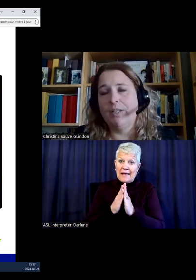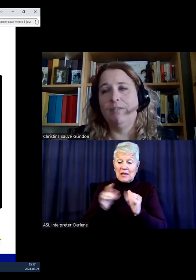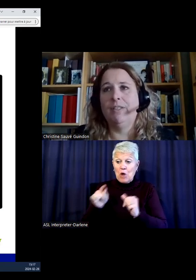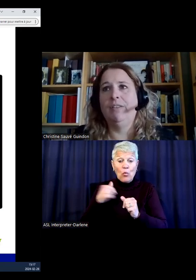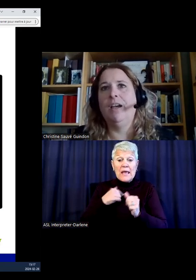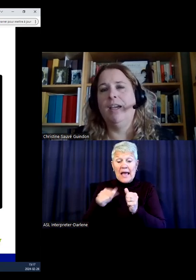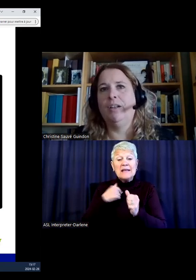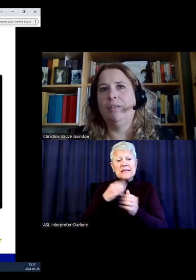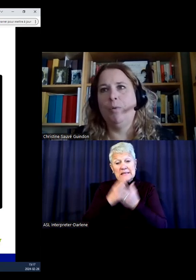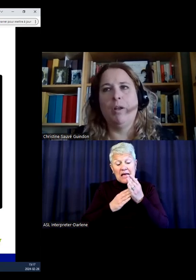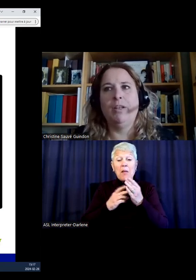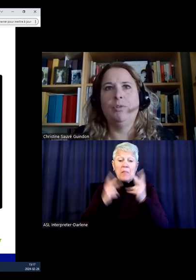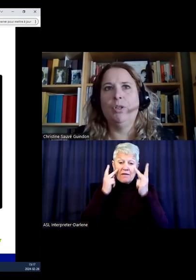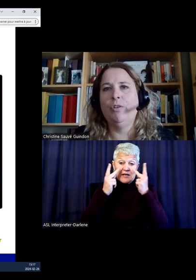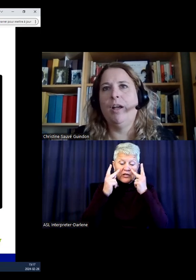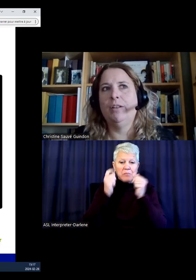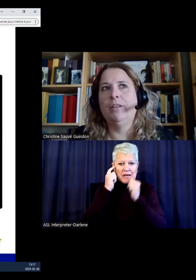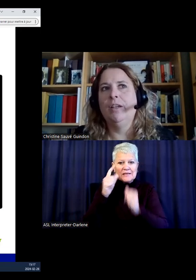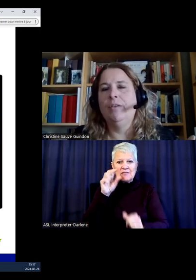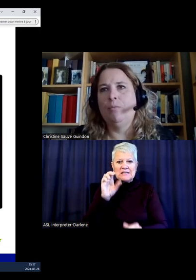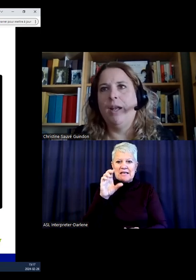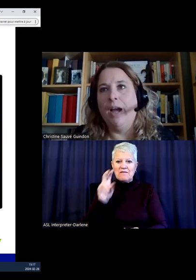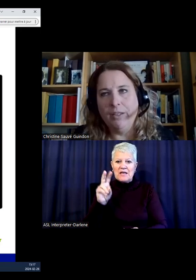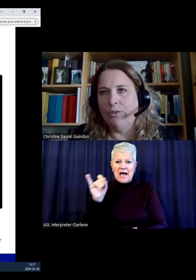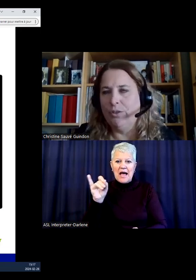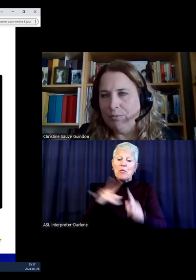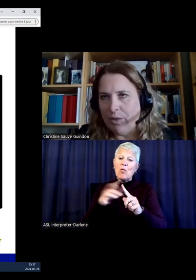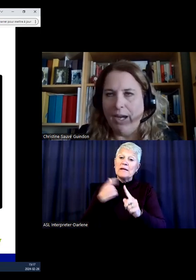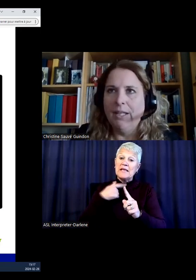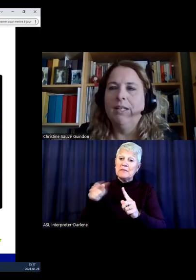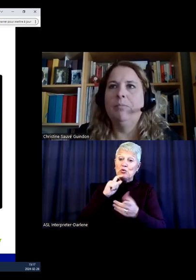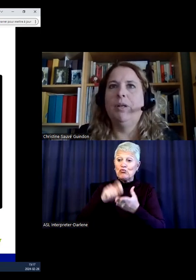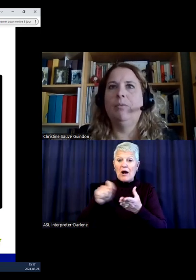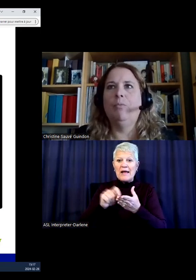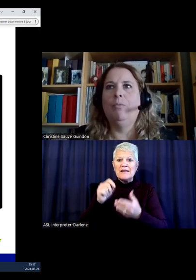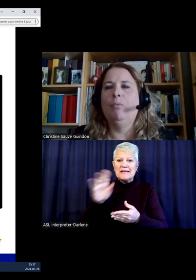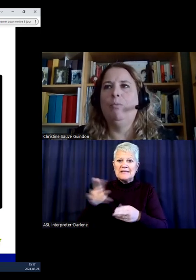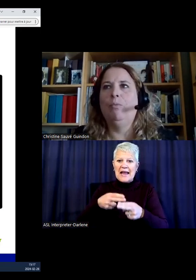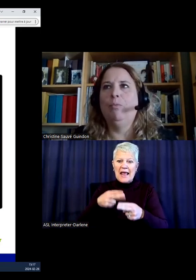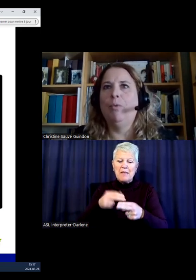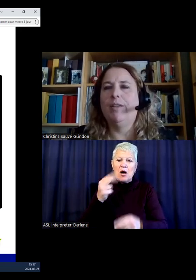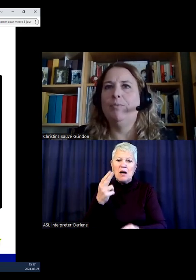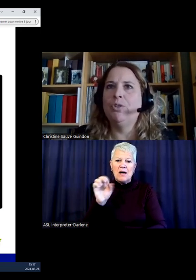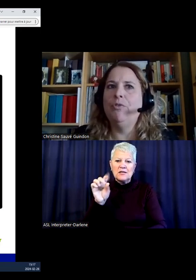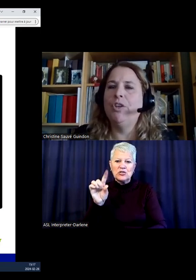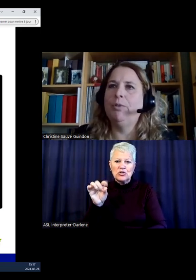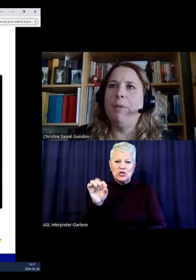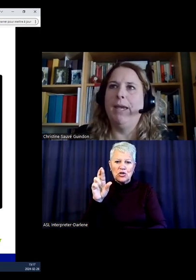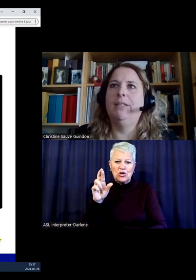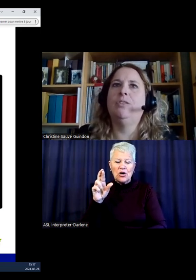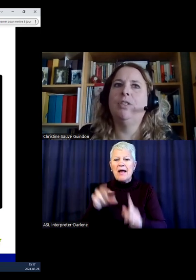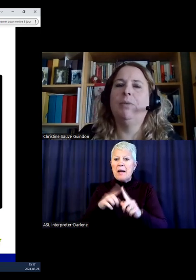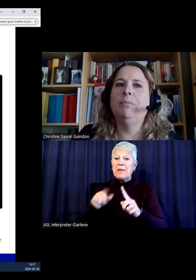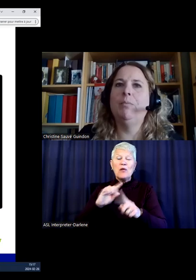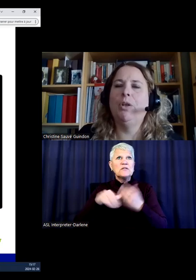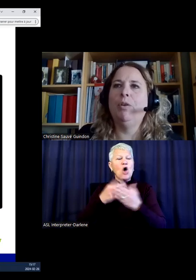vision because of CVI. We wanted him to learn how to write Hunter, right? But it was so visually